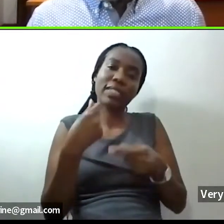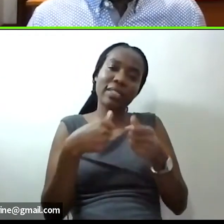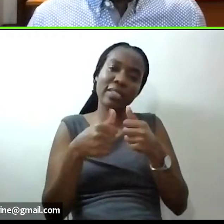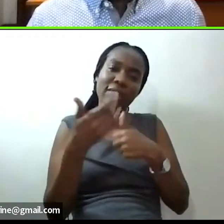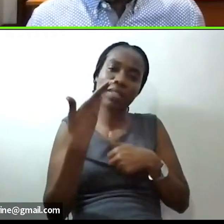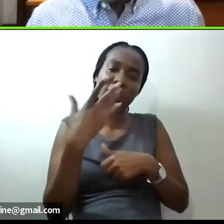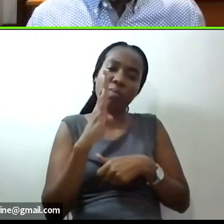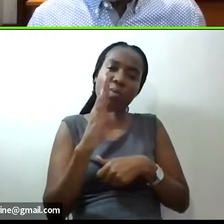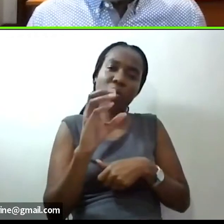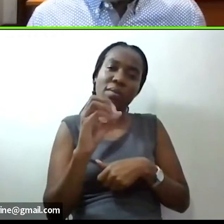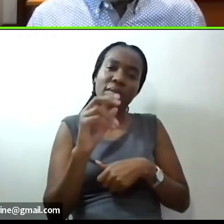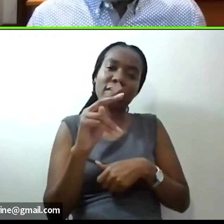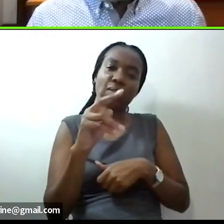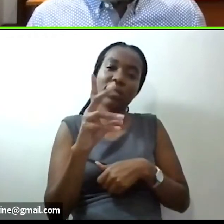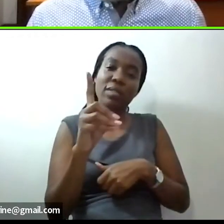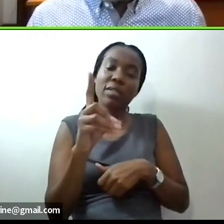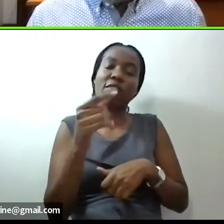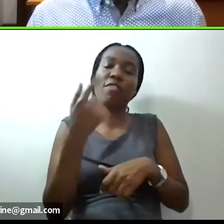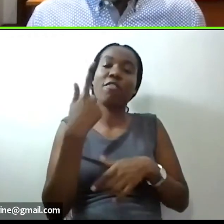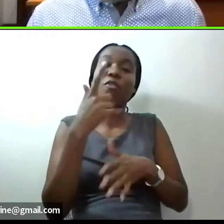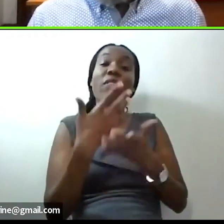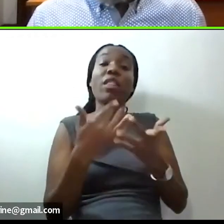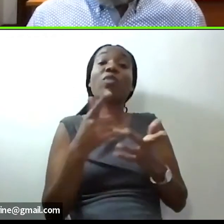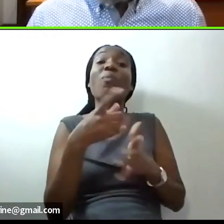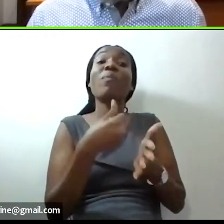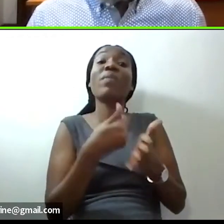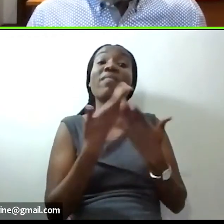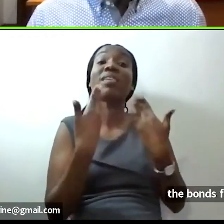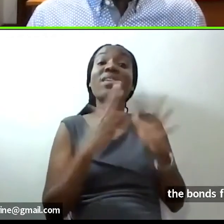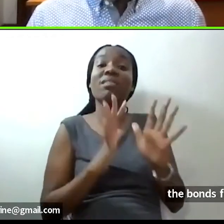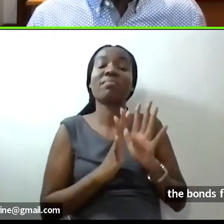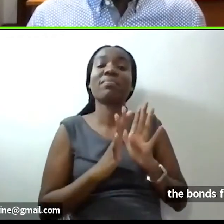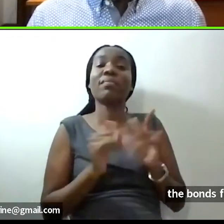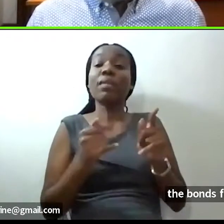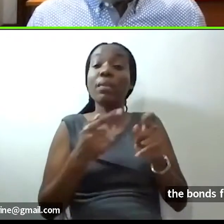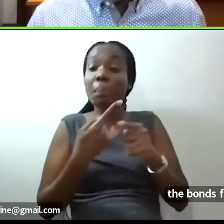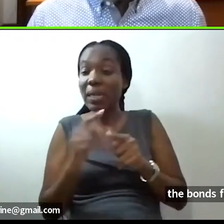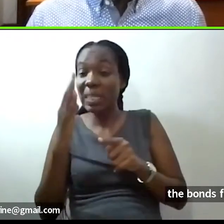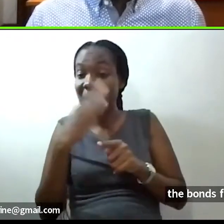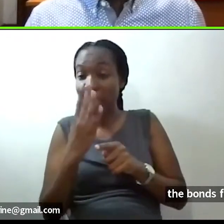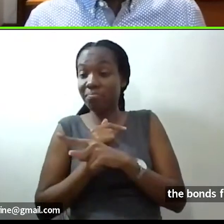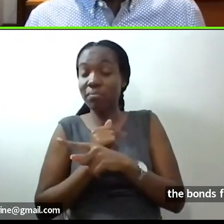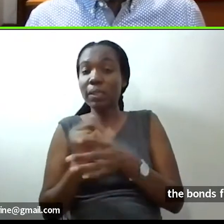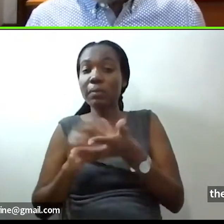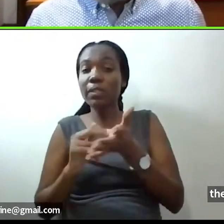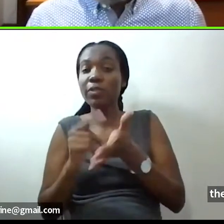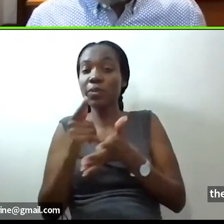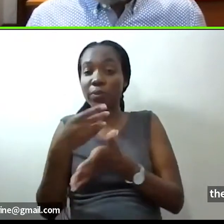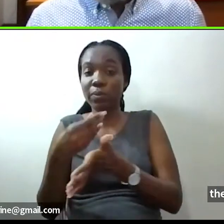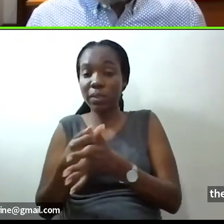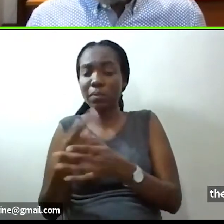for the amount that you paid for. The dirty price is when you pay with the accrued